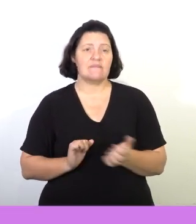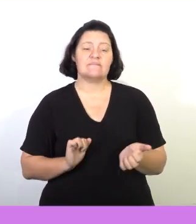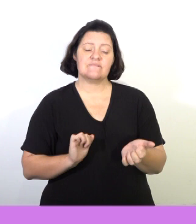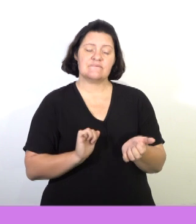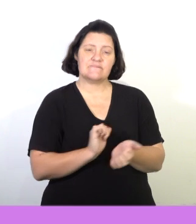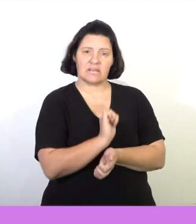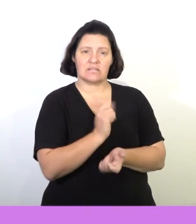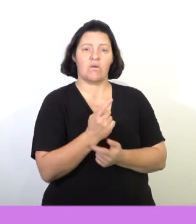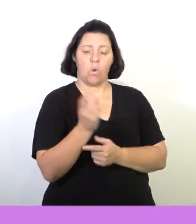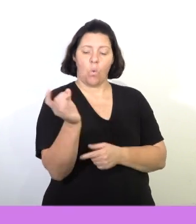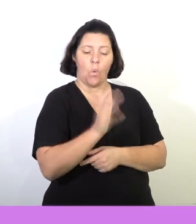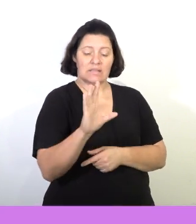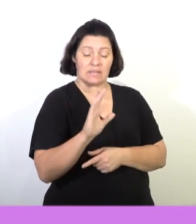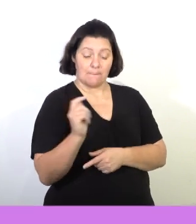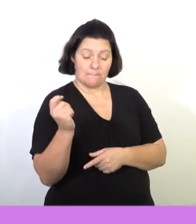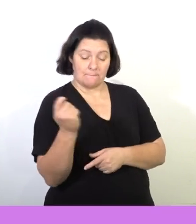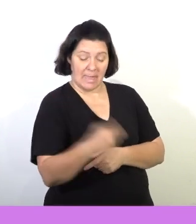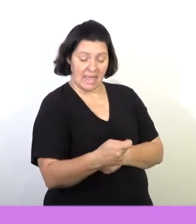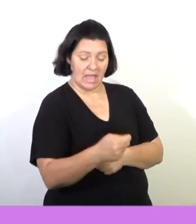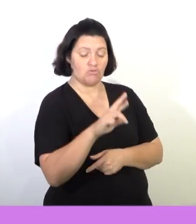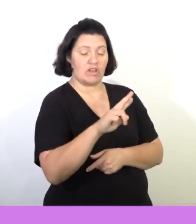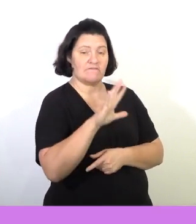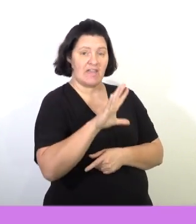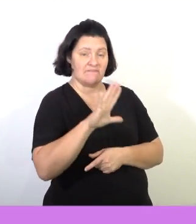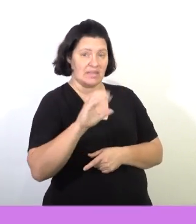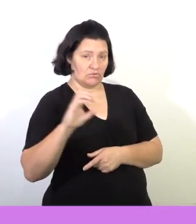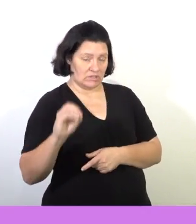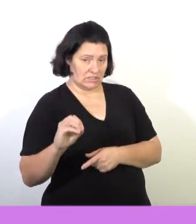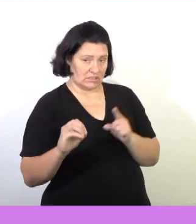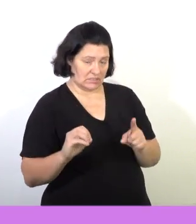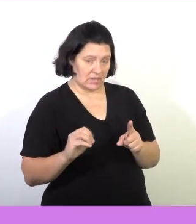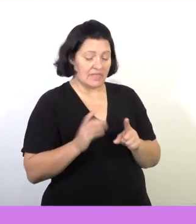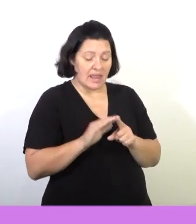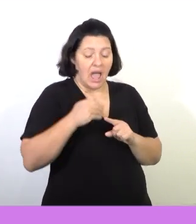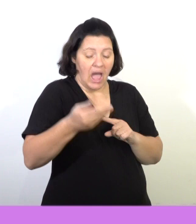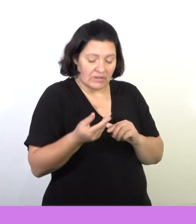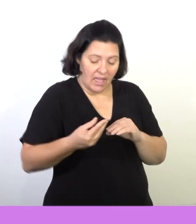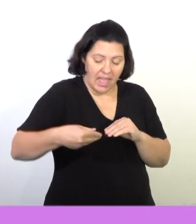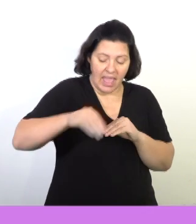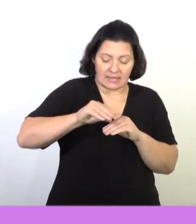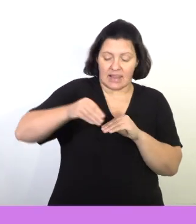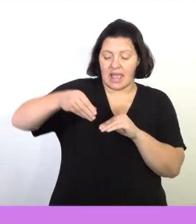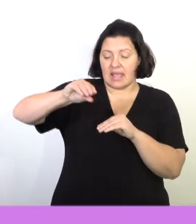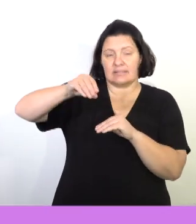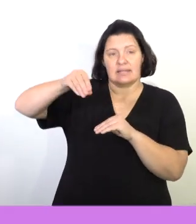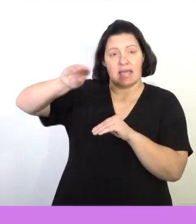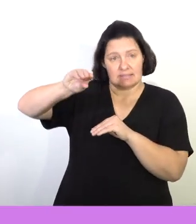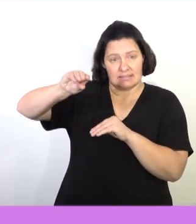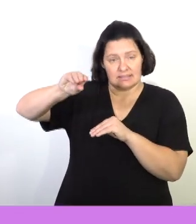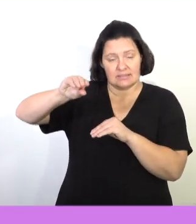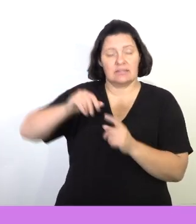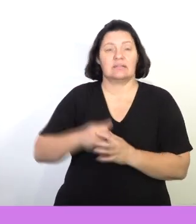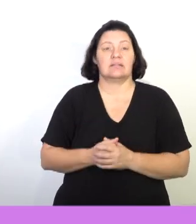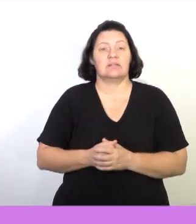charges a fixed or a once-off amount of 500 rand and thereafter an